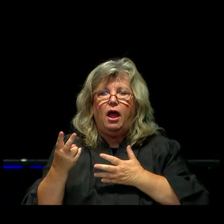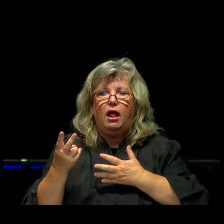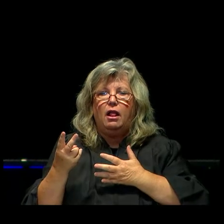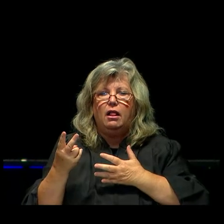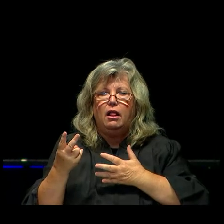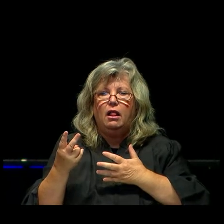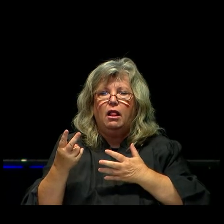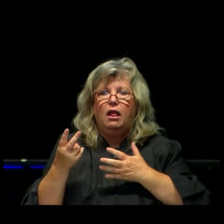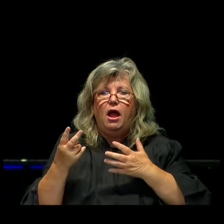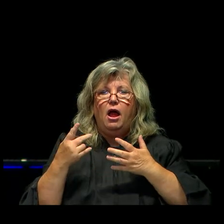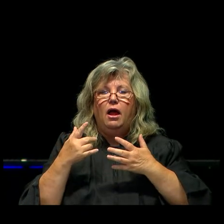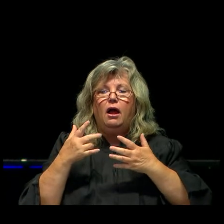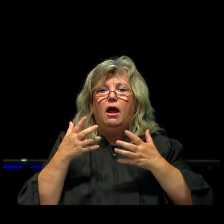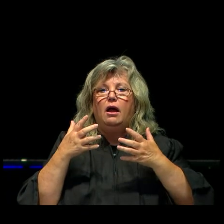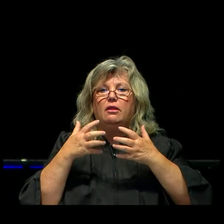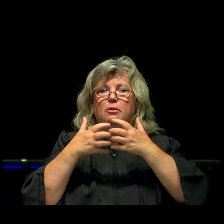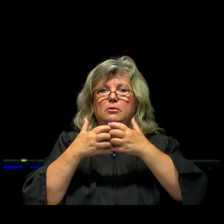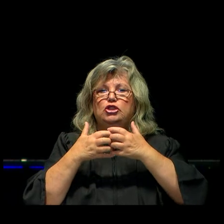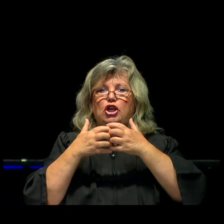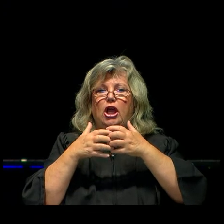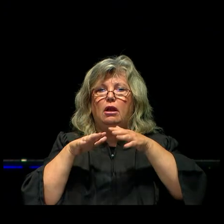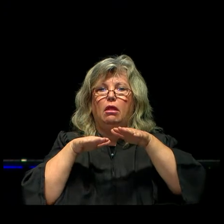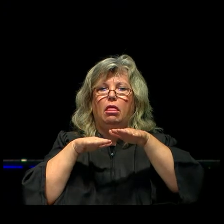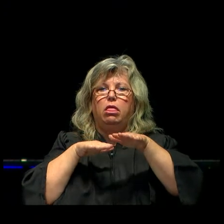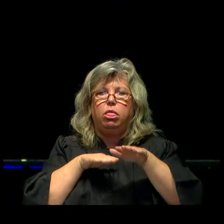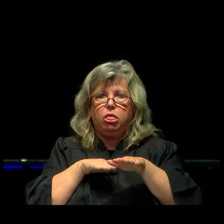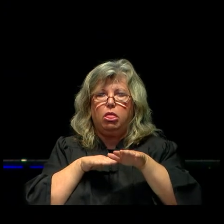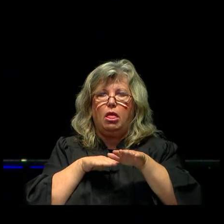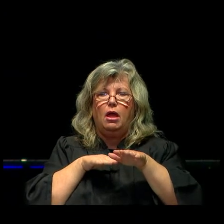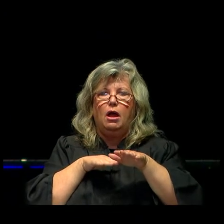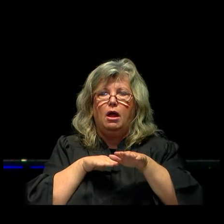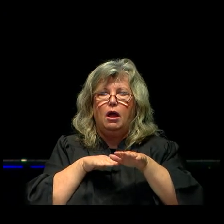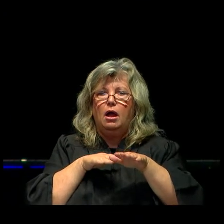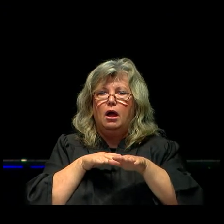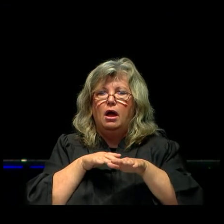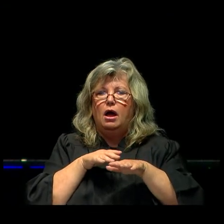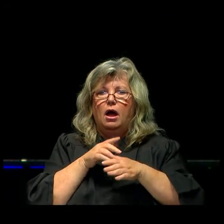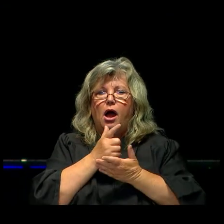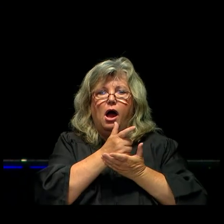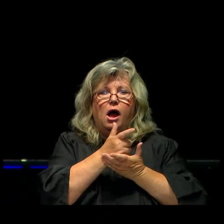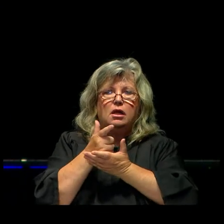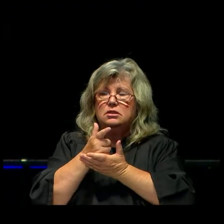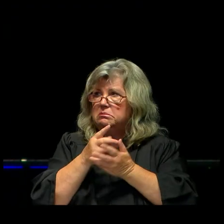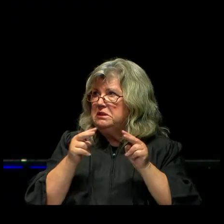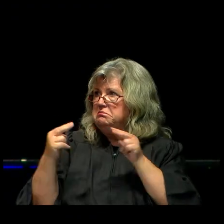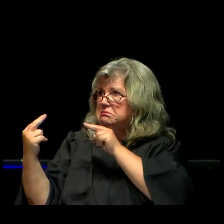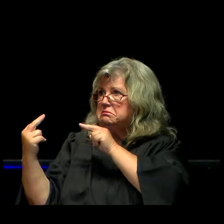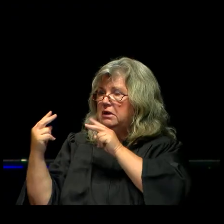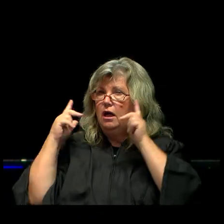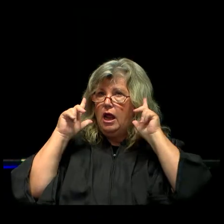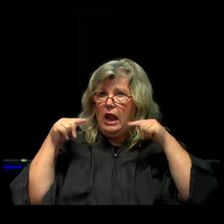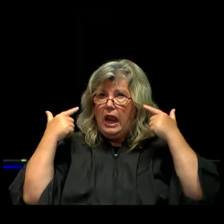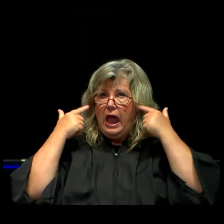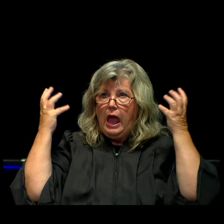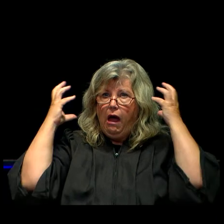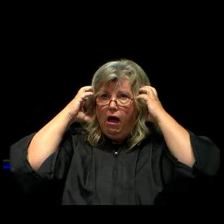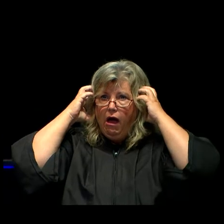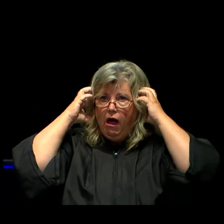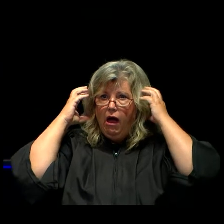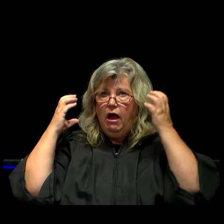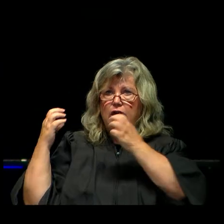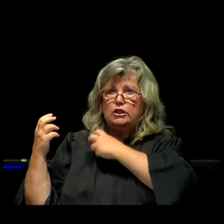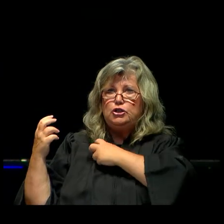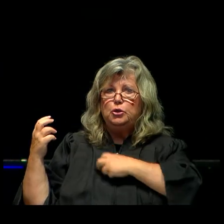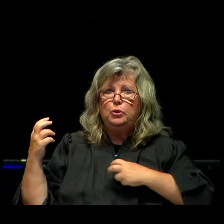machine goes, meow, and Han Solo's going nowhere, and he looks at Chewie and Princess Leia and goes,